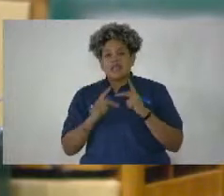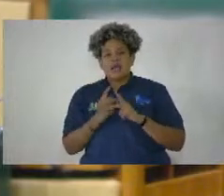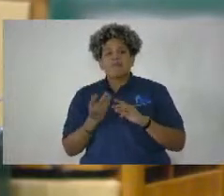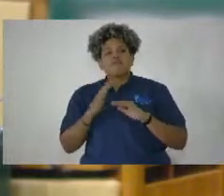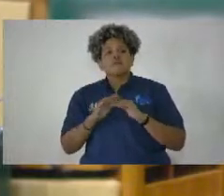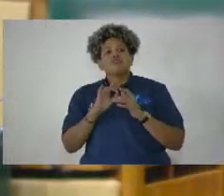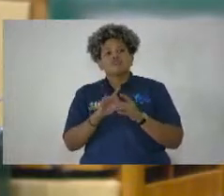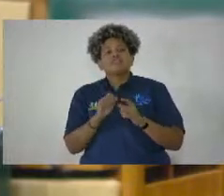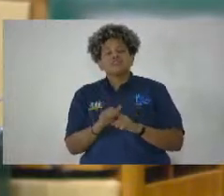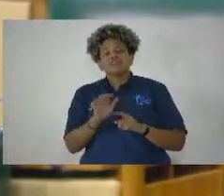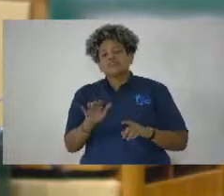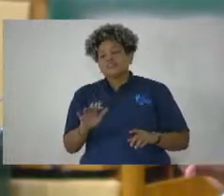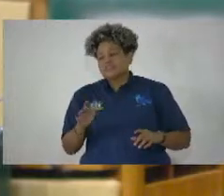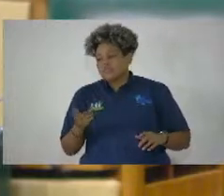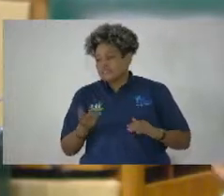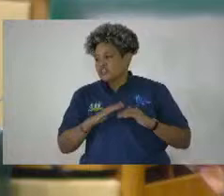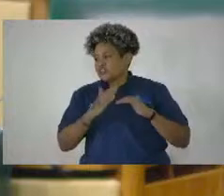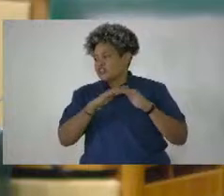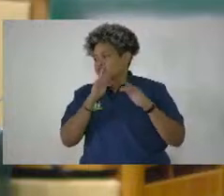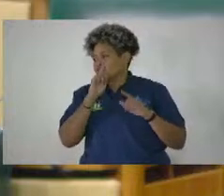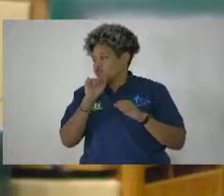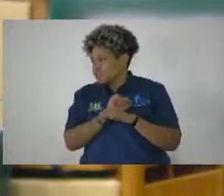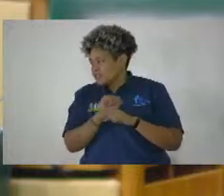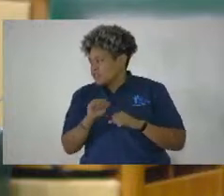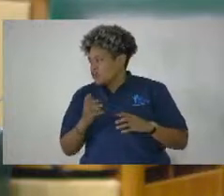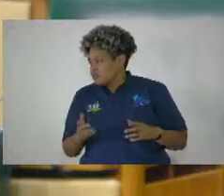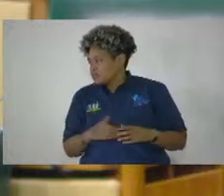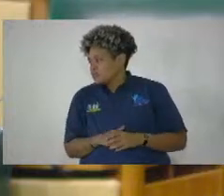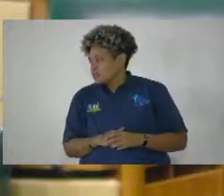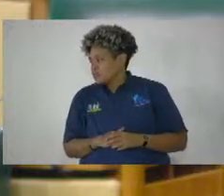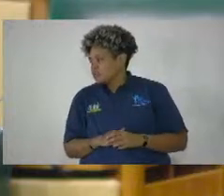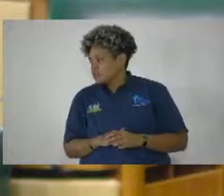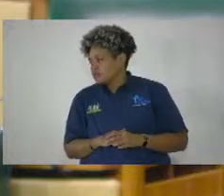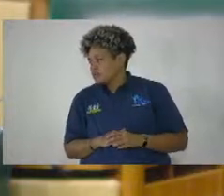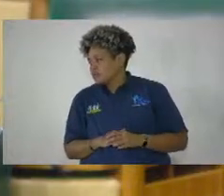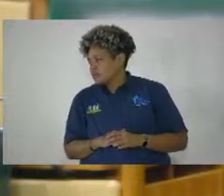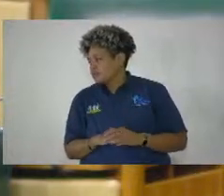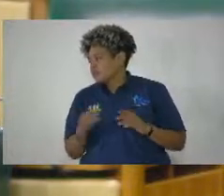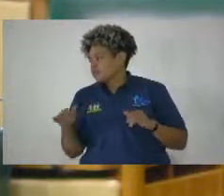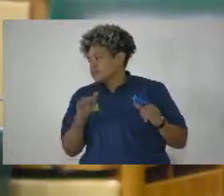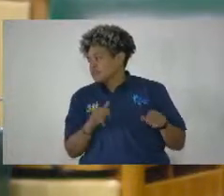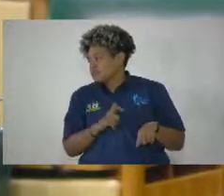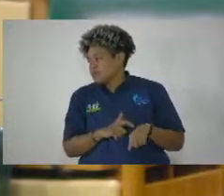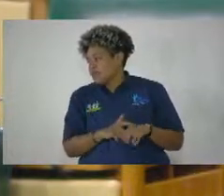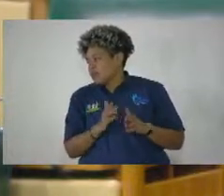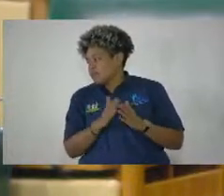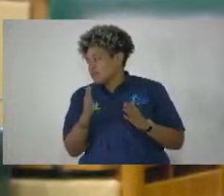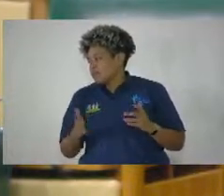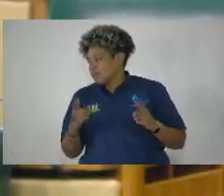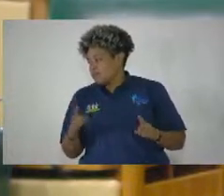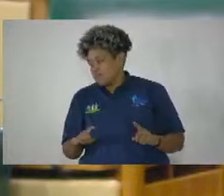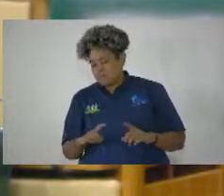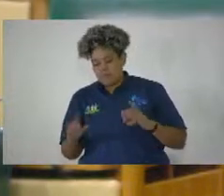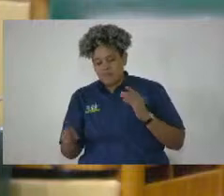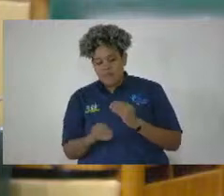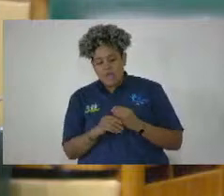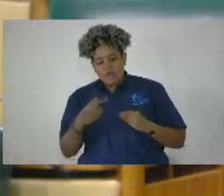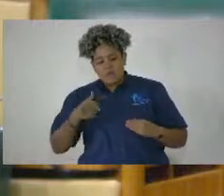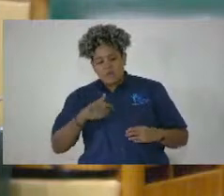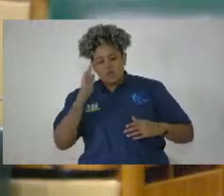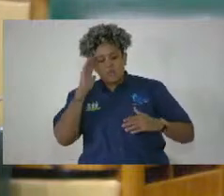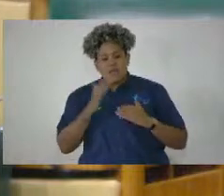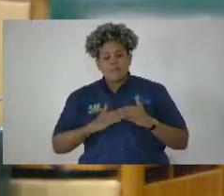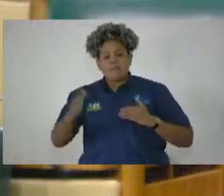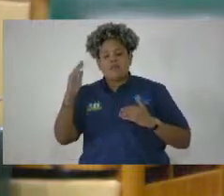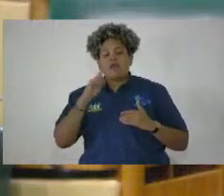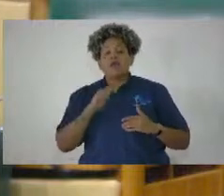terms of the increase in real terms, Mr. Speaker, over a similar period of time. But we're going beyond